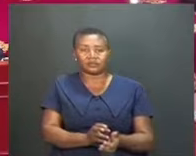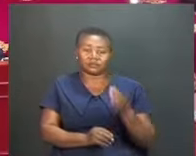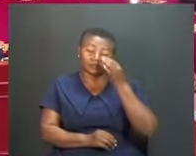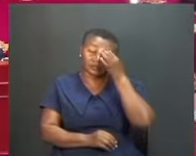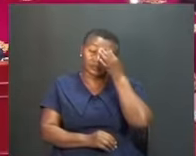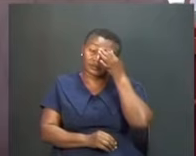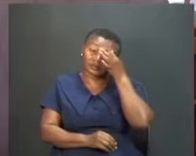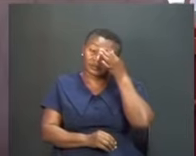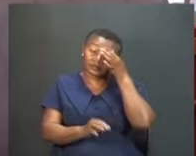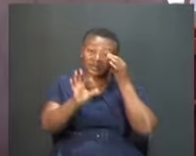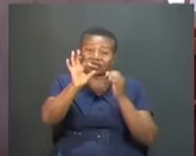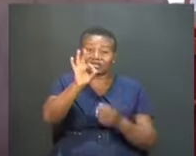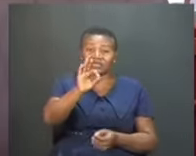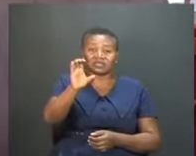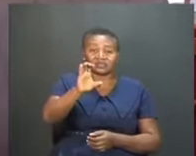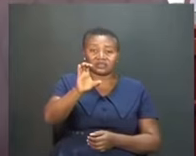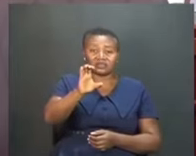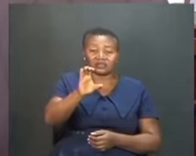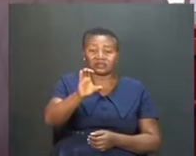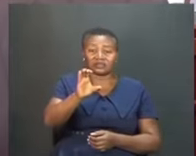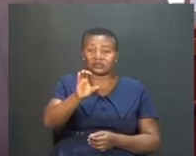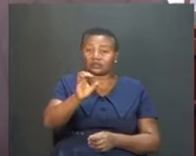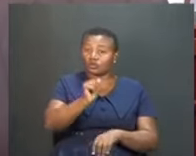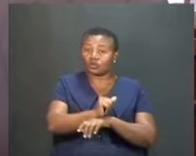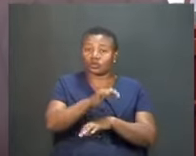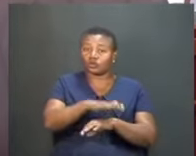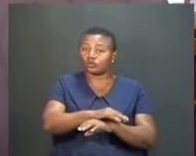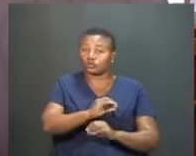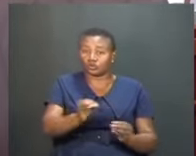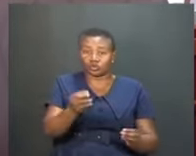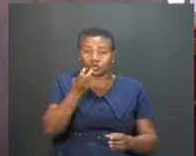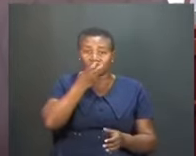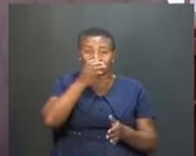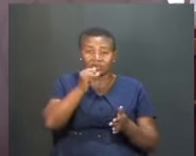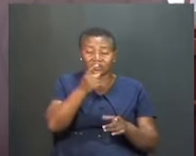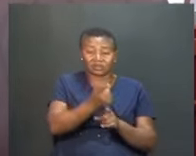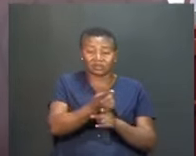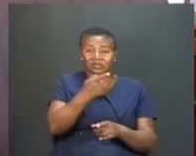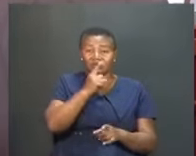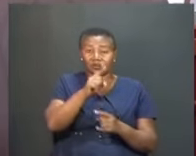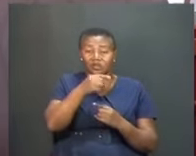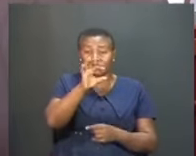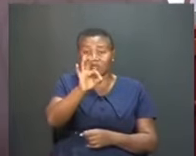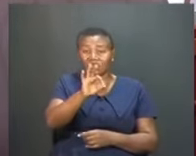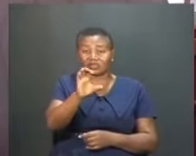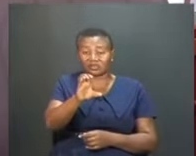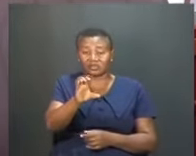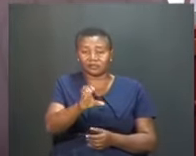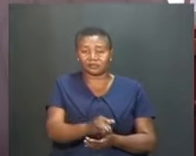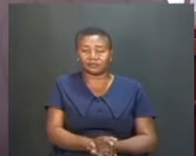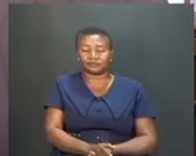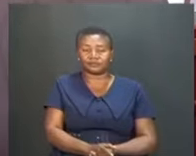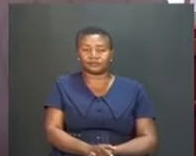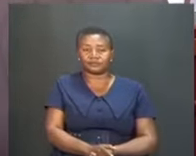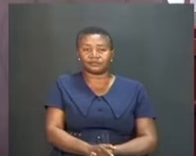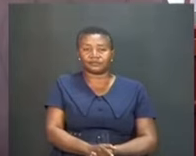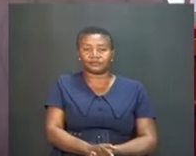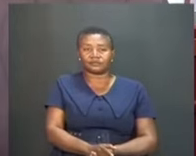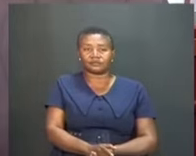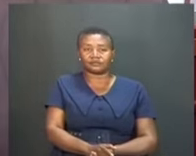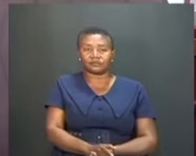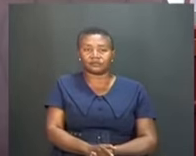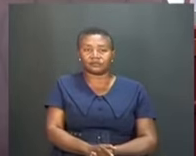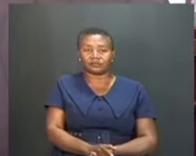confusion. It's 9C. Mr. Speaker just mentioned 9C. 9C, Mr. Speaker, it is being